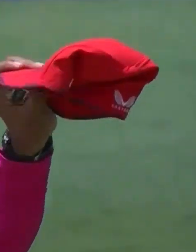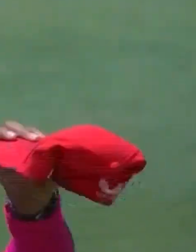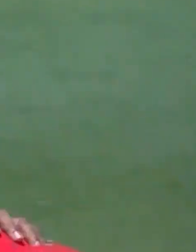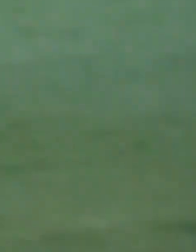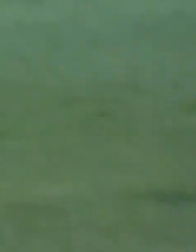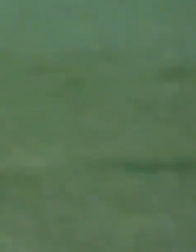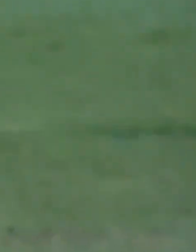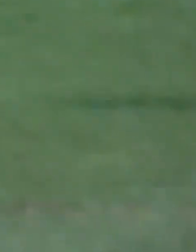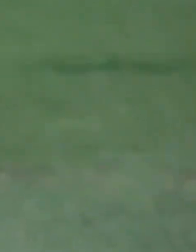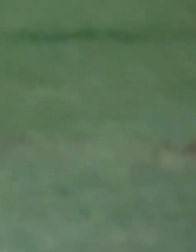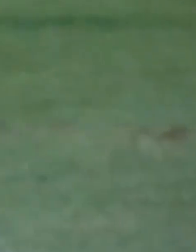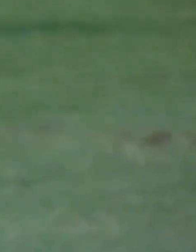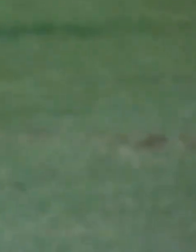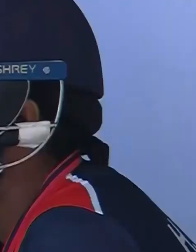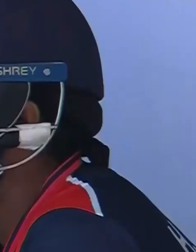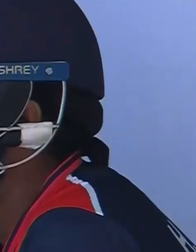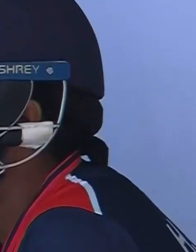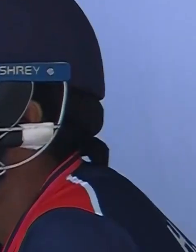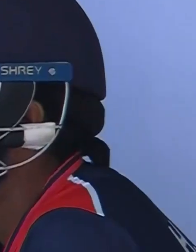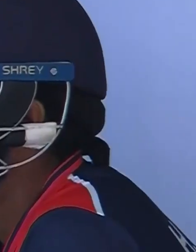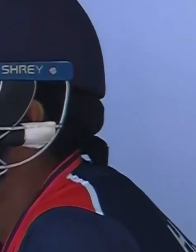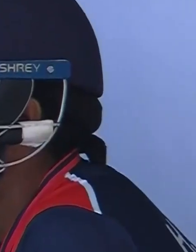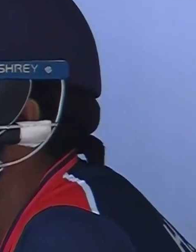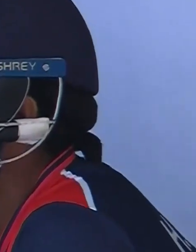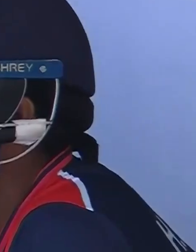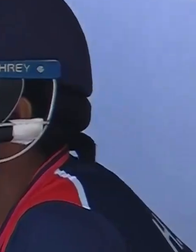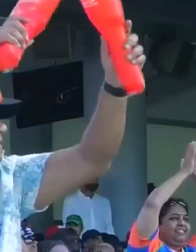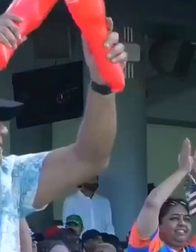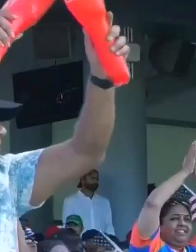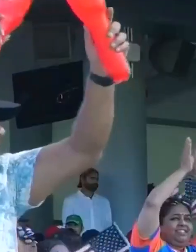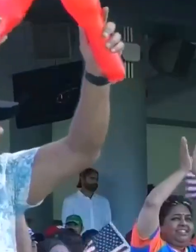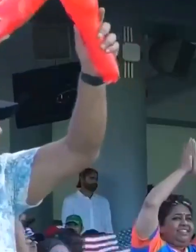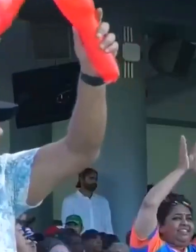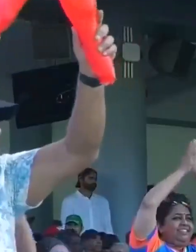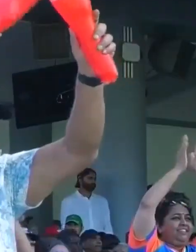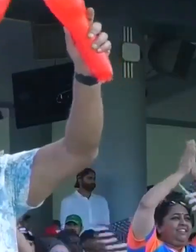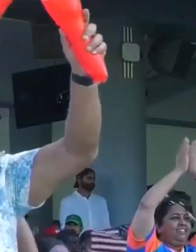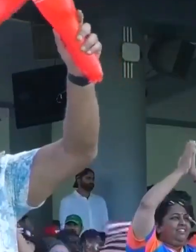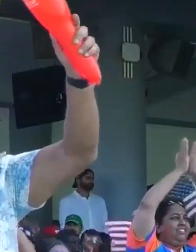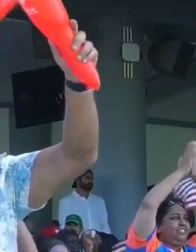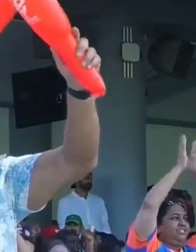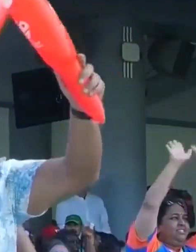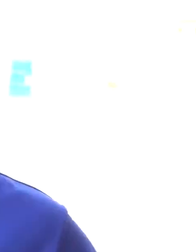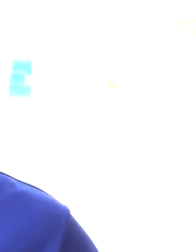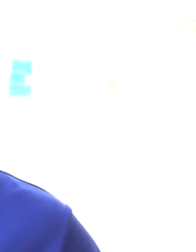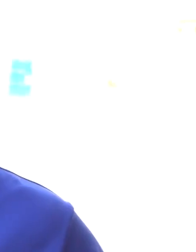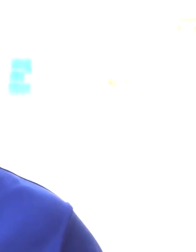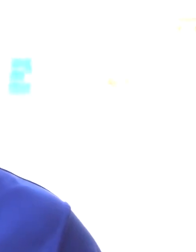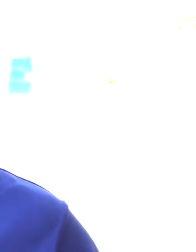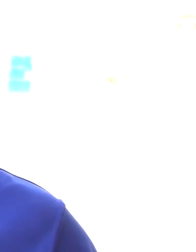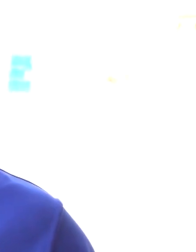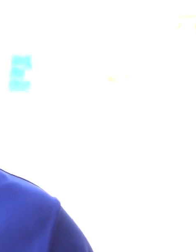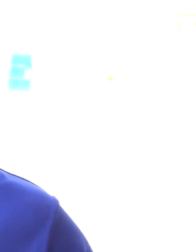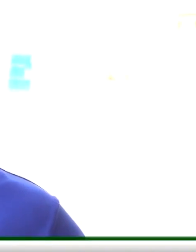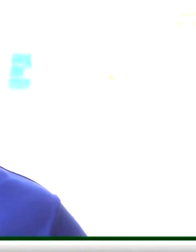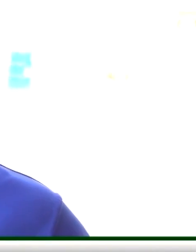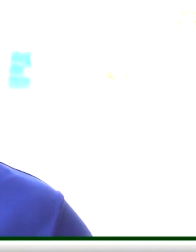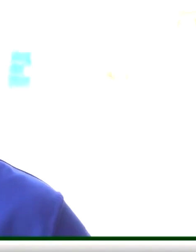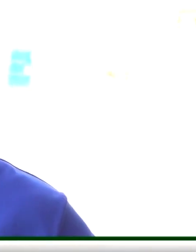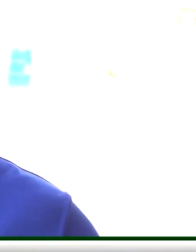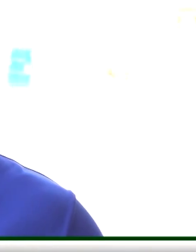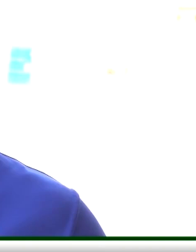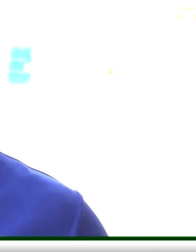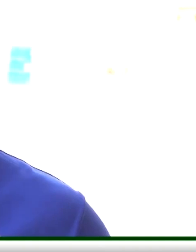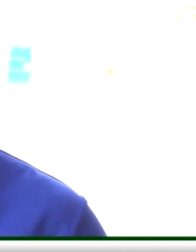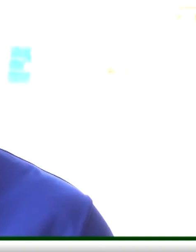been working around the clock to ensure the final goes to plan. We're ready. All systems are go. We hope everything remains the same in